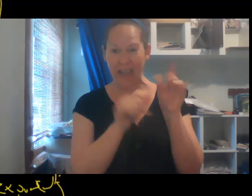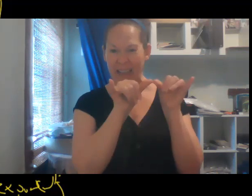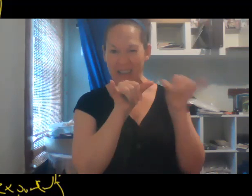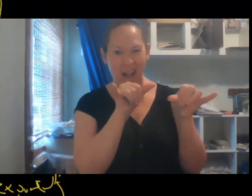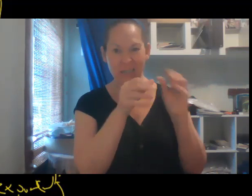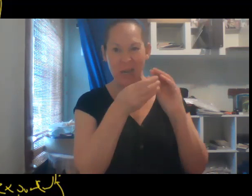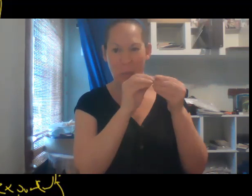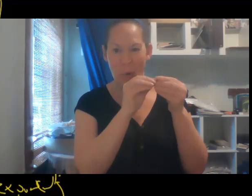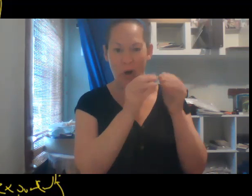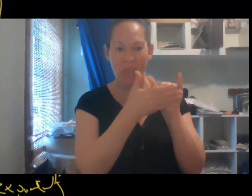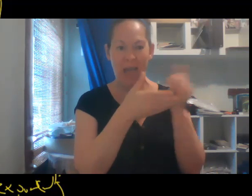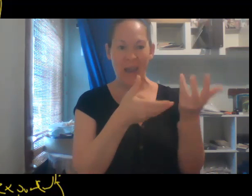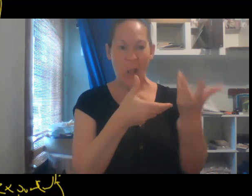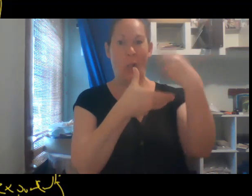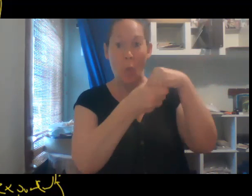the time rate.